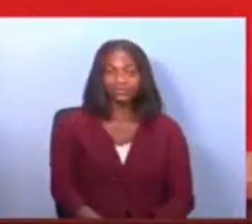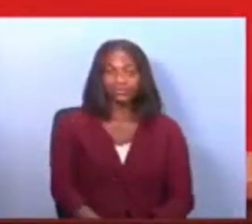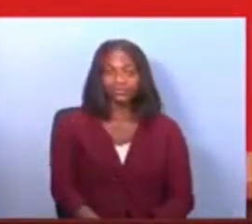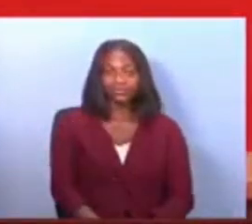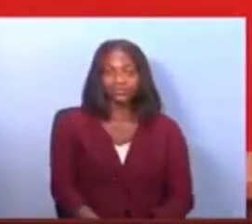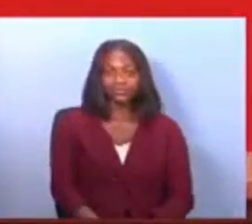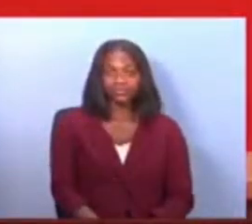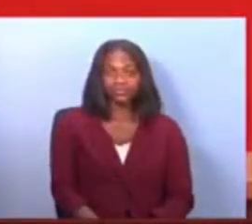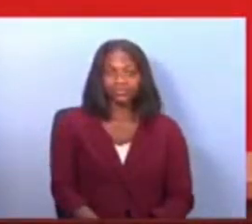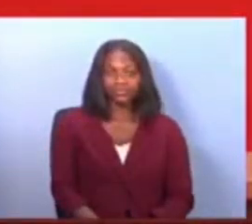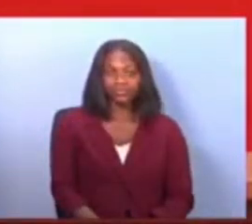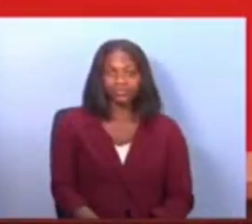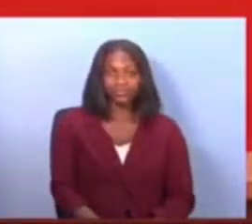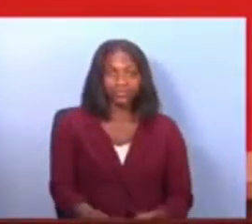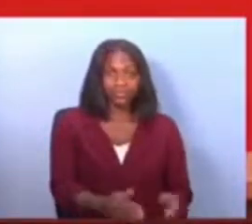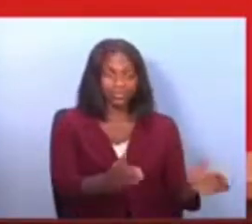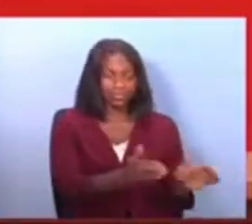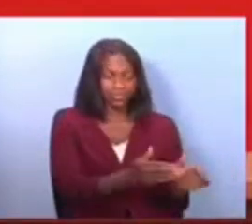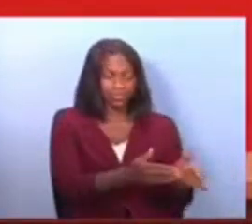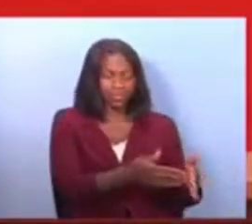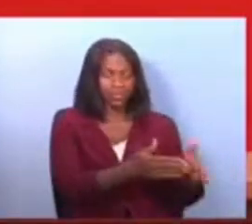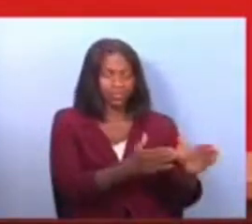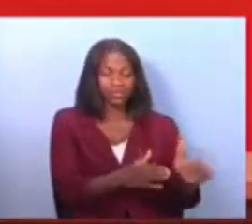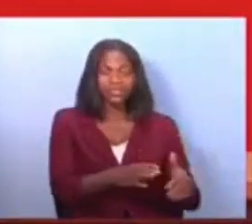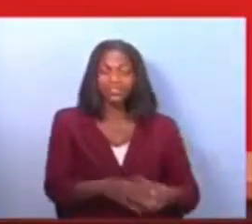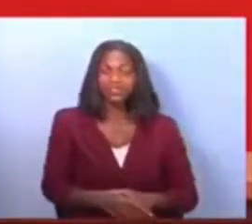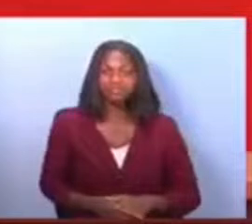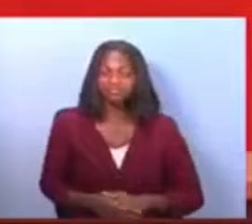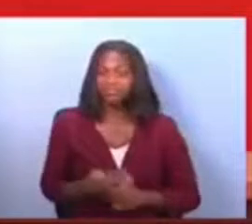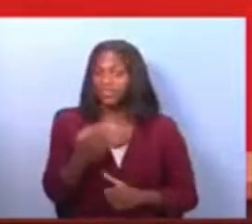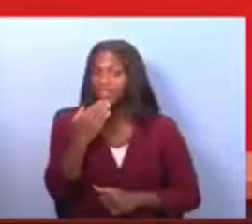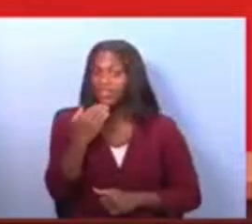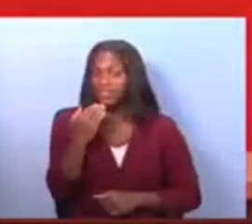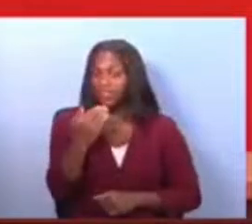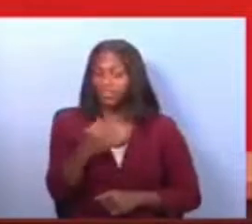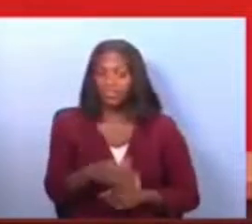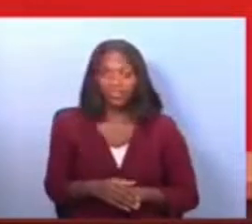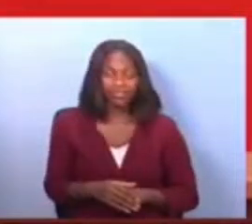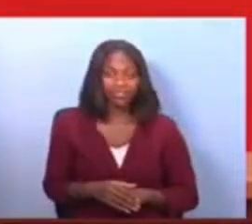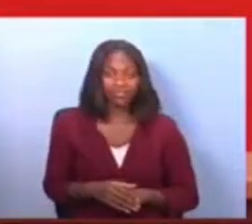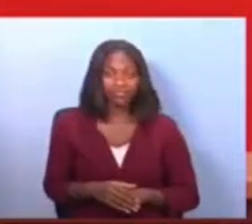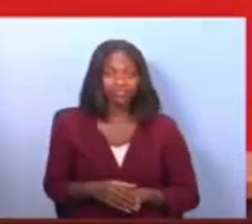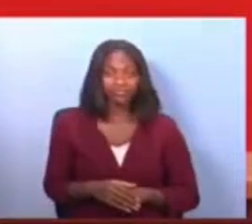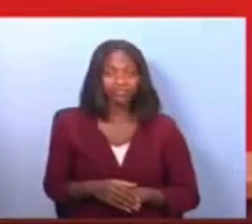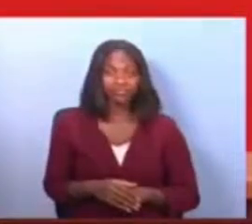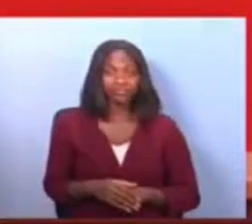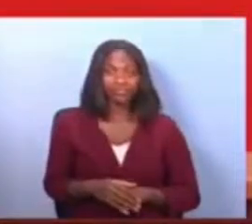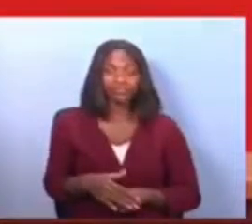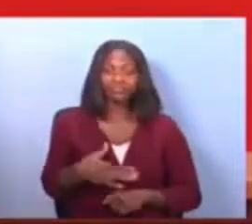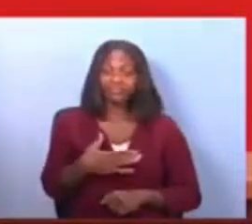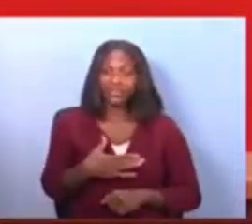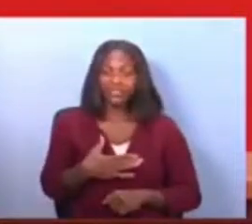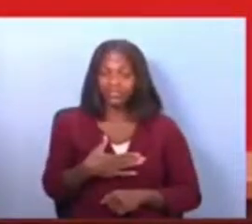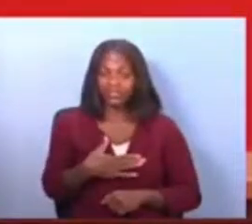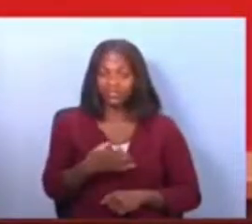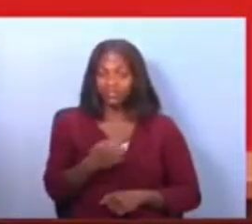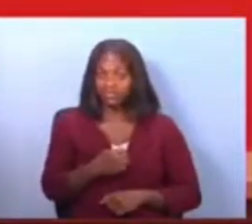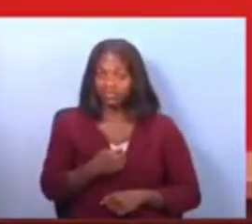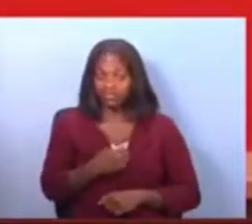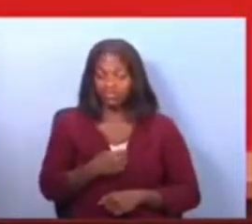Yes, Minority Leader. Speaker, grateful. Mr. Speaker, if you go back, and I apologize for doing that,